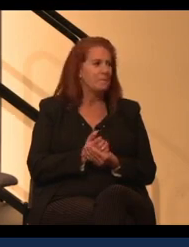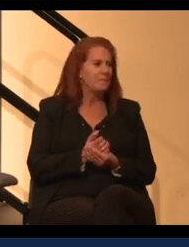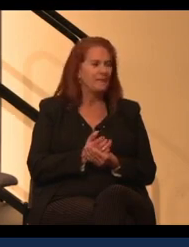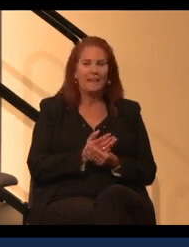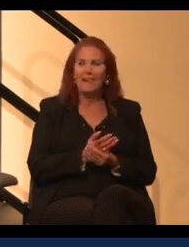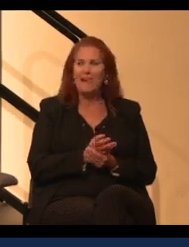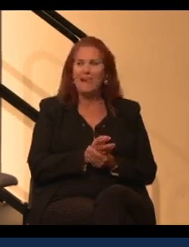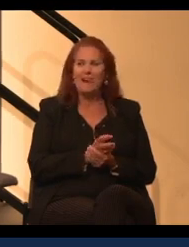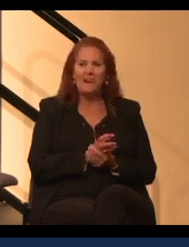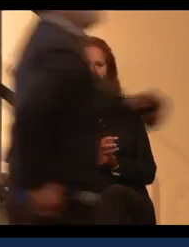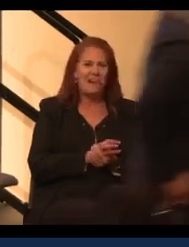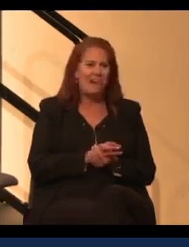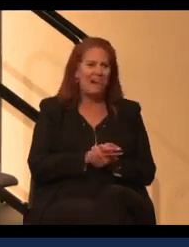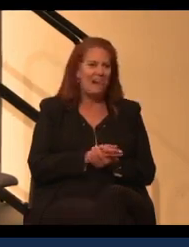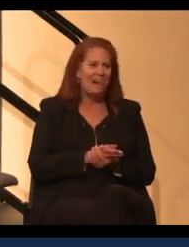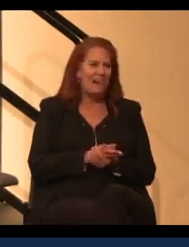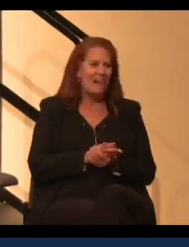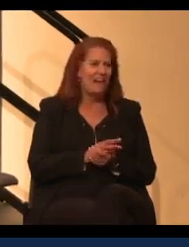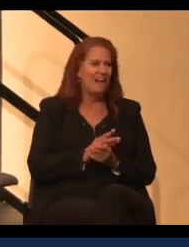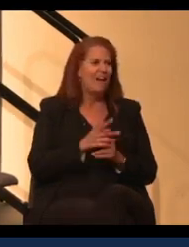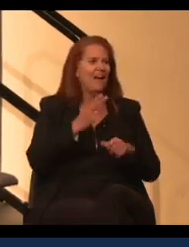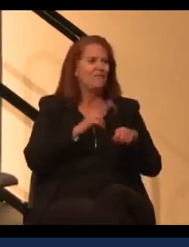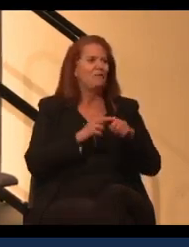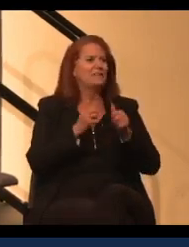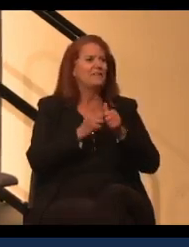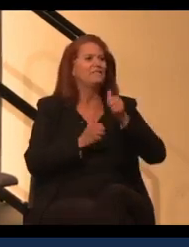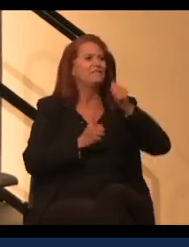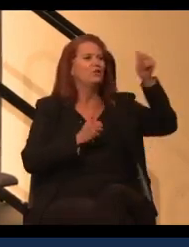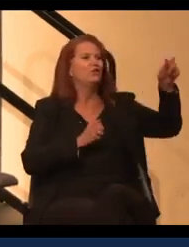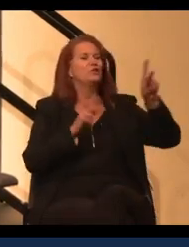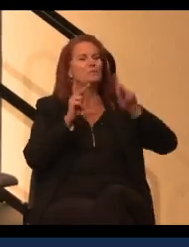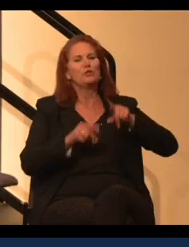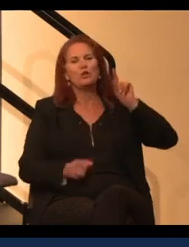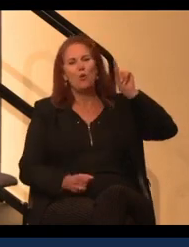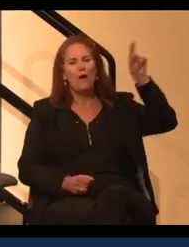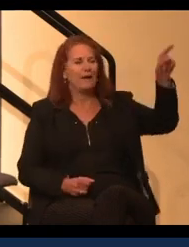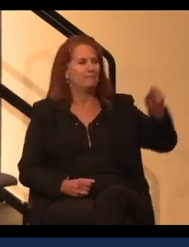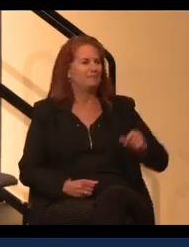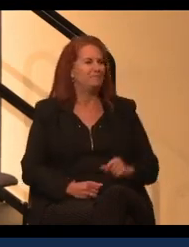Of course, the furthest from the side.